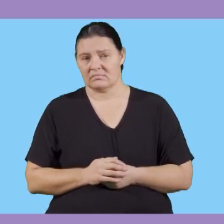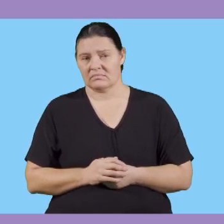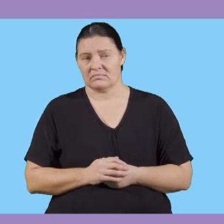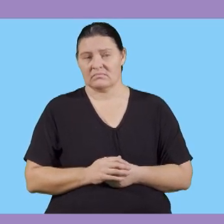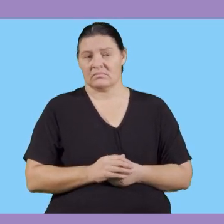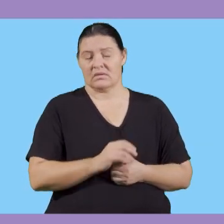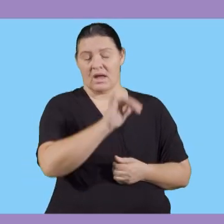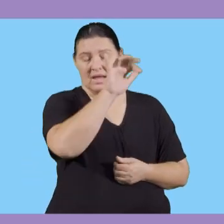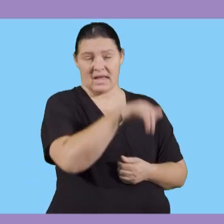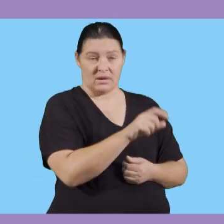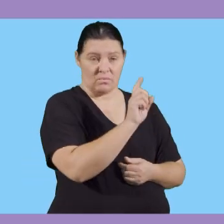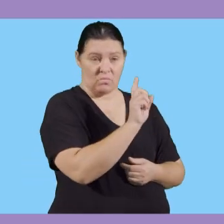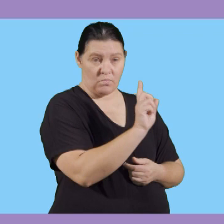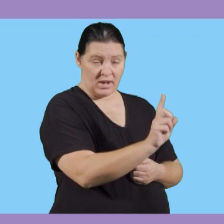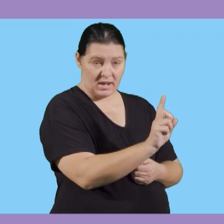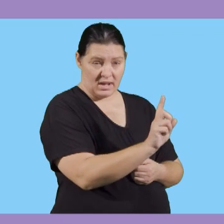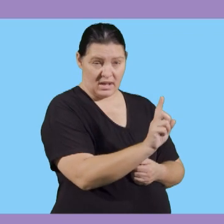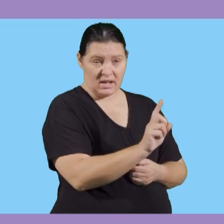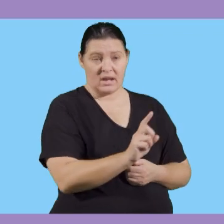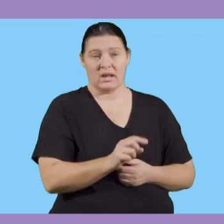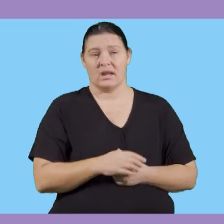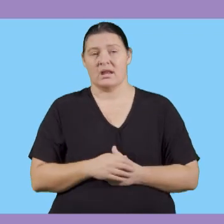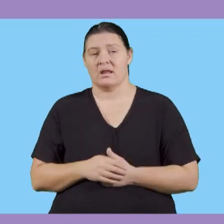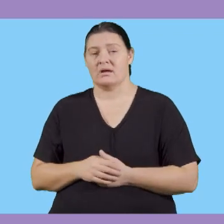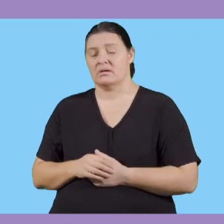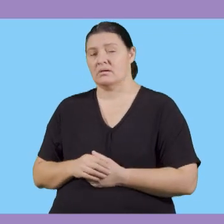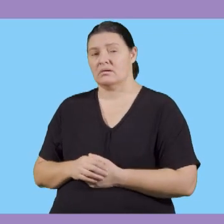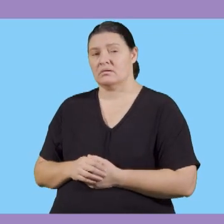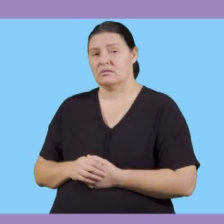1 yen is to